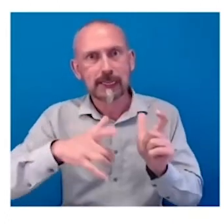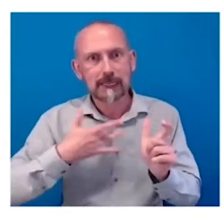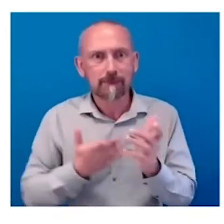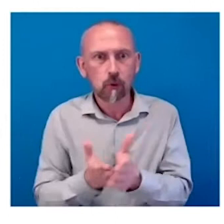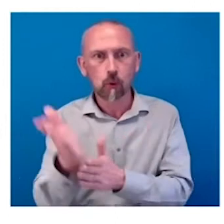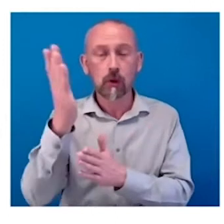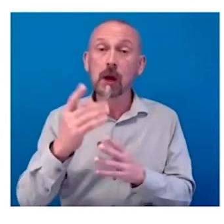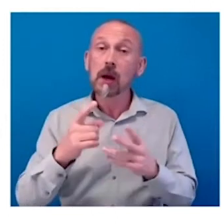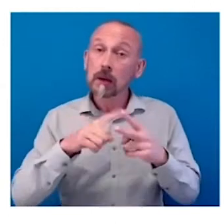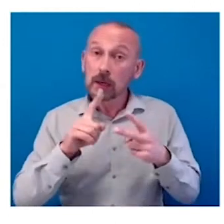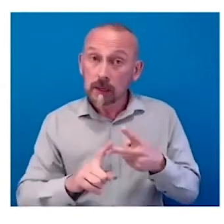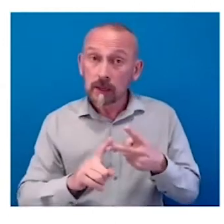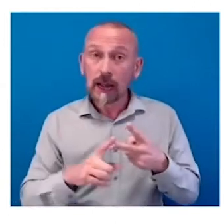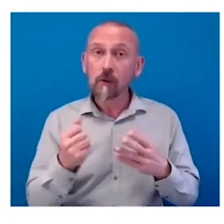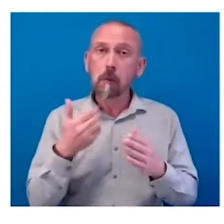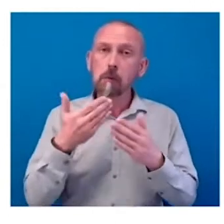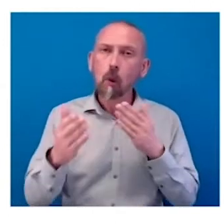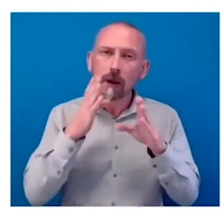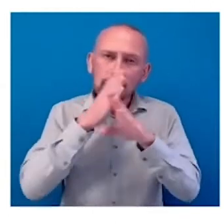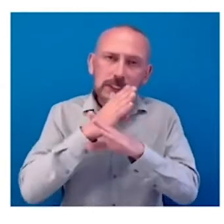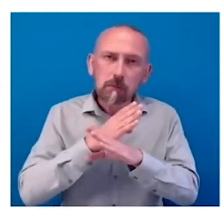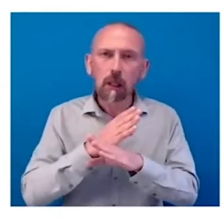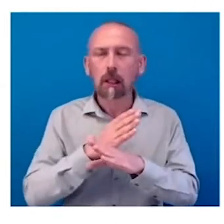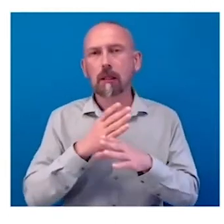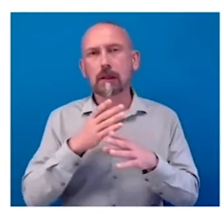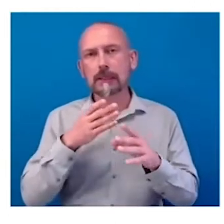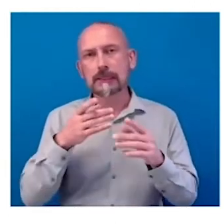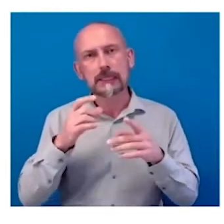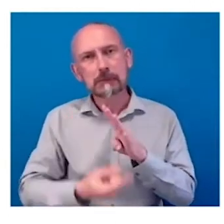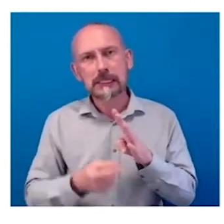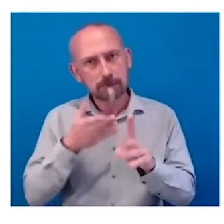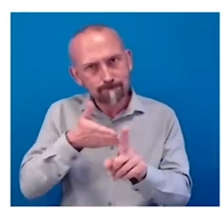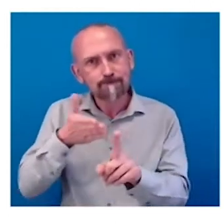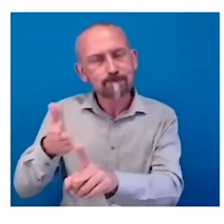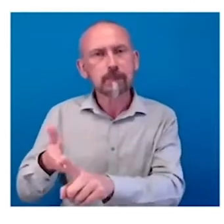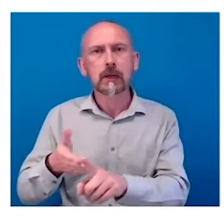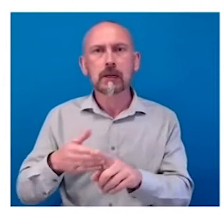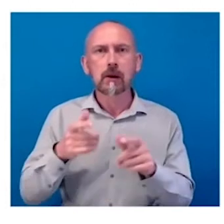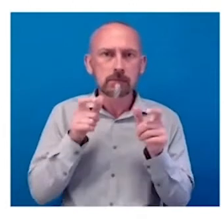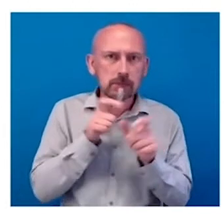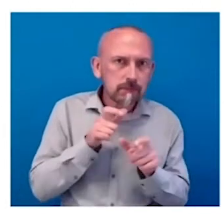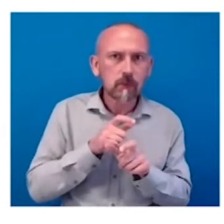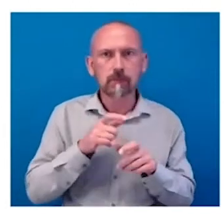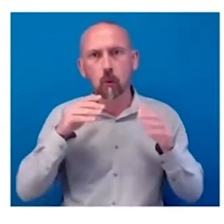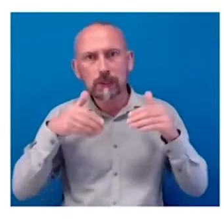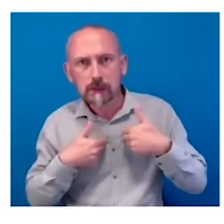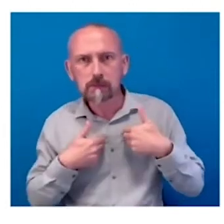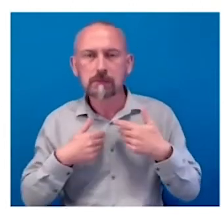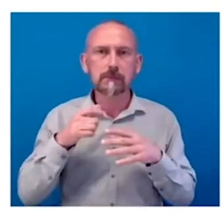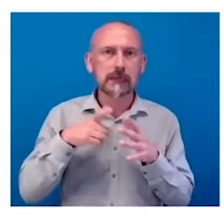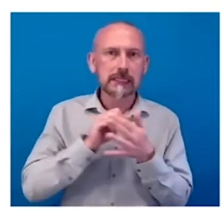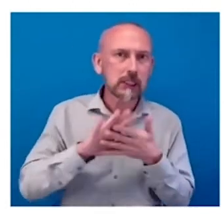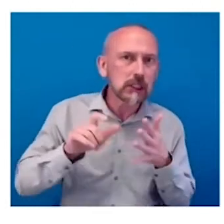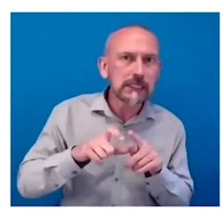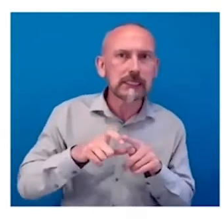disabilities like autism, dyslexia, ADHD, mental illnesses. And so as we have better identification